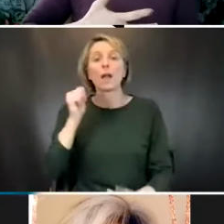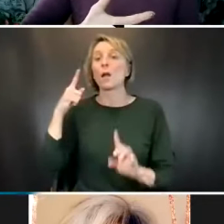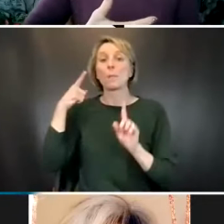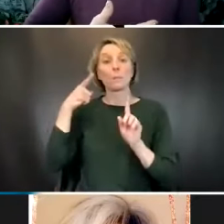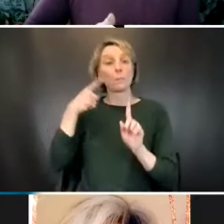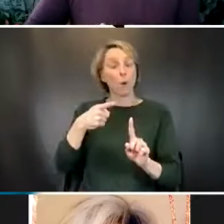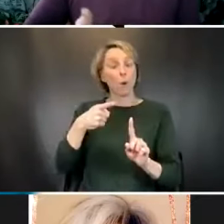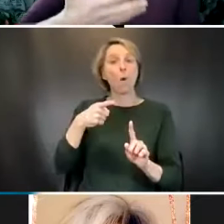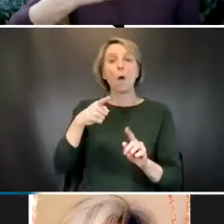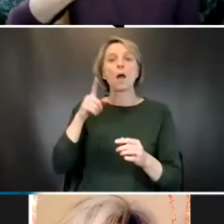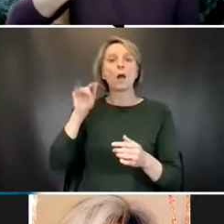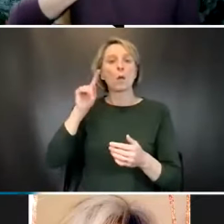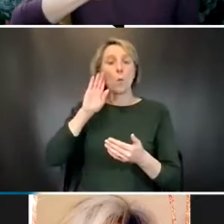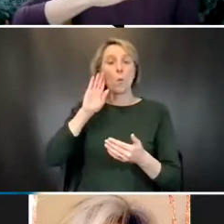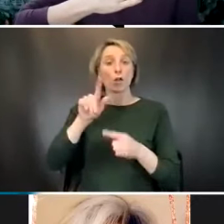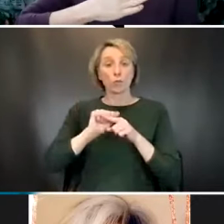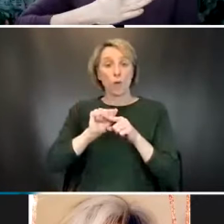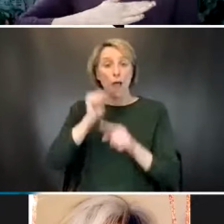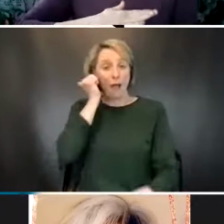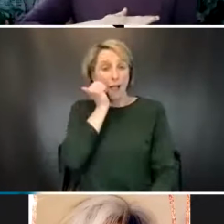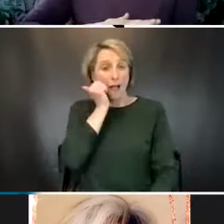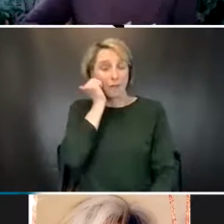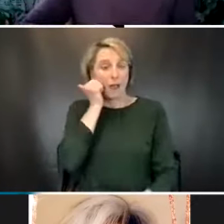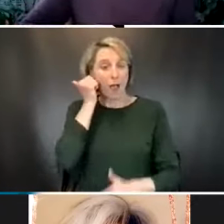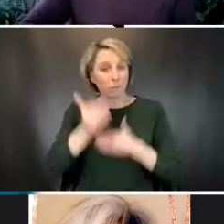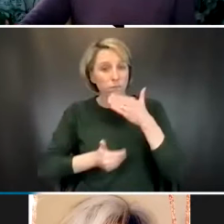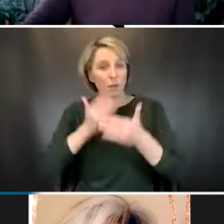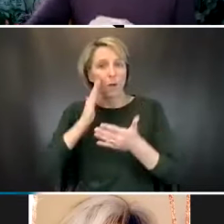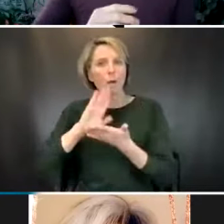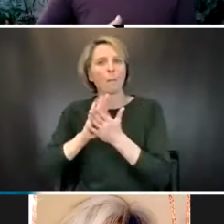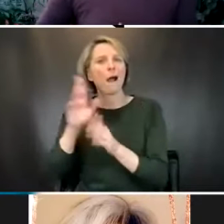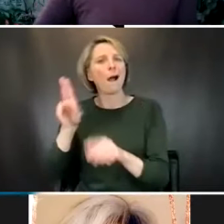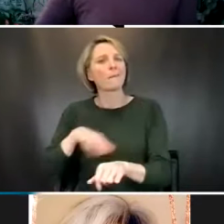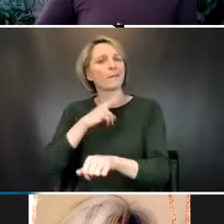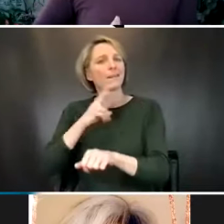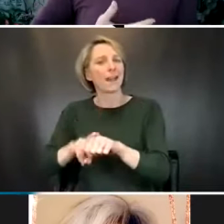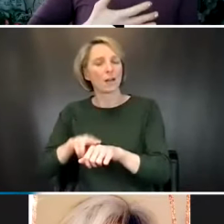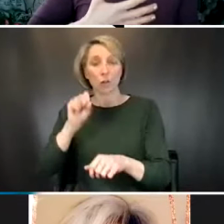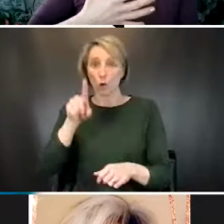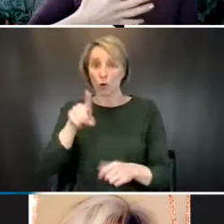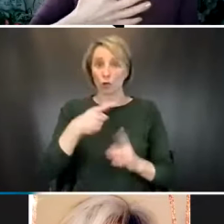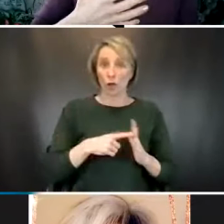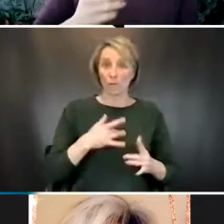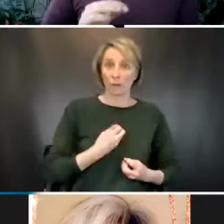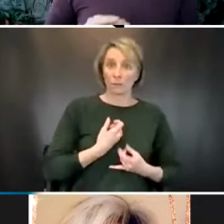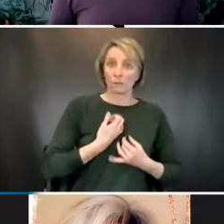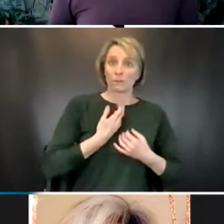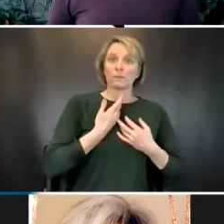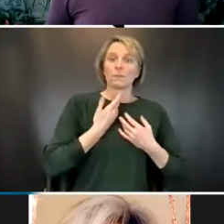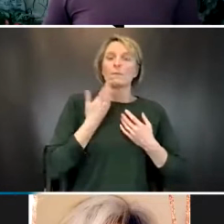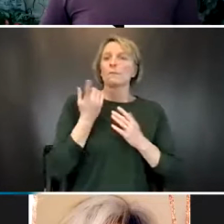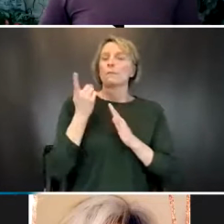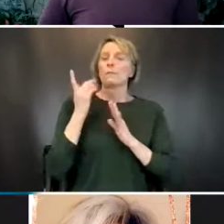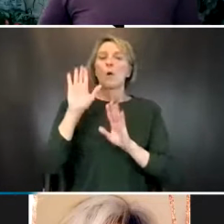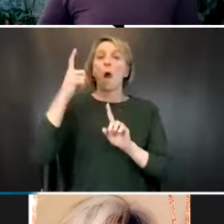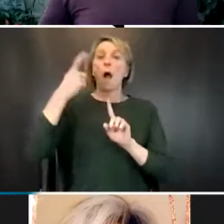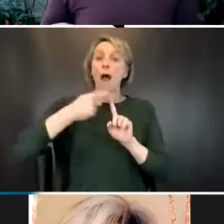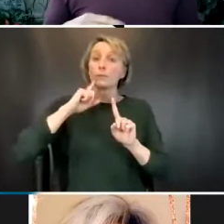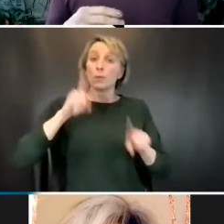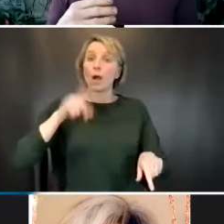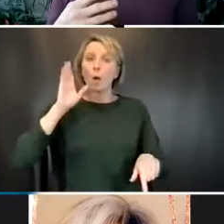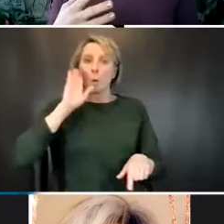that overwhelm, and you can drop right into that place of the deep breath, the feeling your